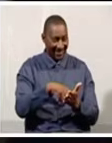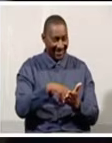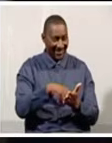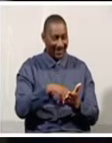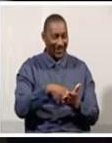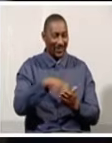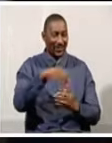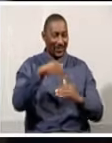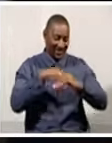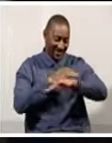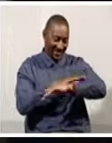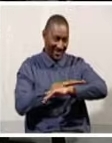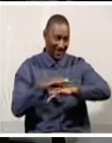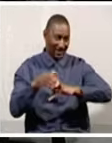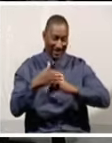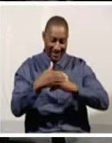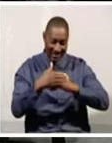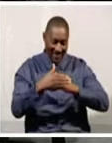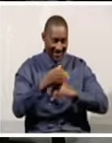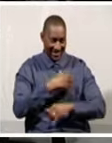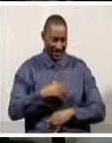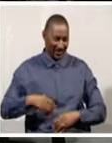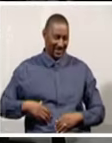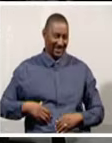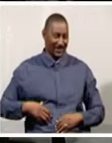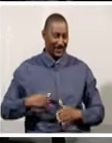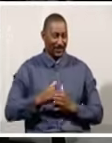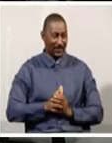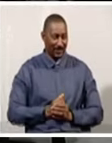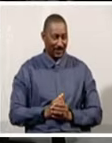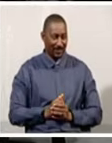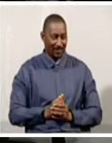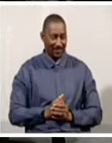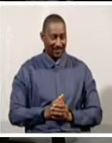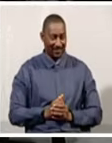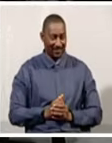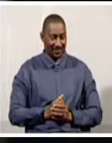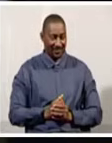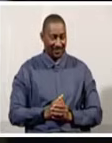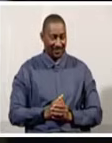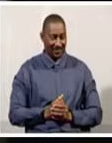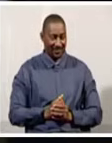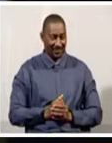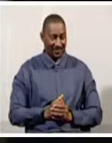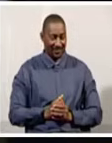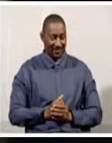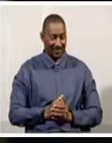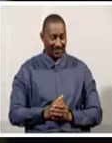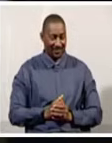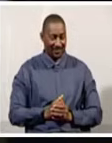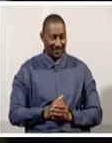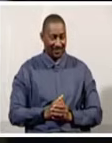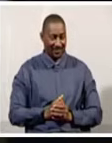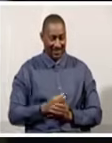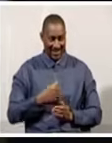calls you for that recognition. Yeah. So, you know, that's how it went. I mean, the rest is seen in the video. I